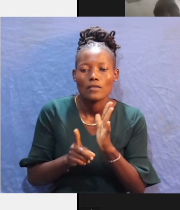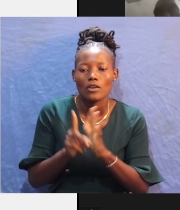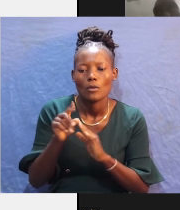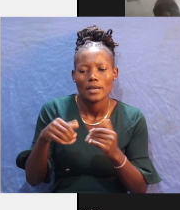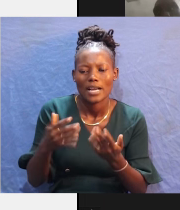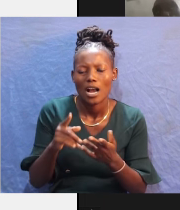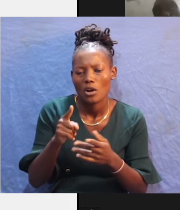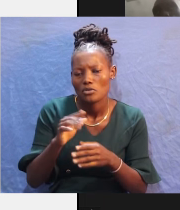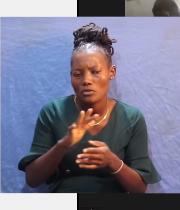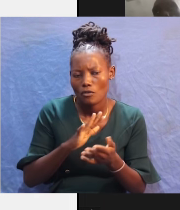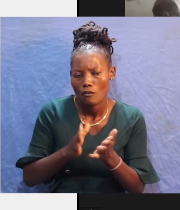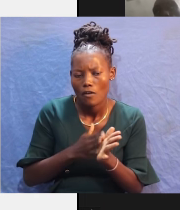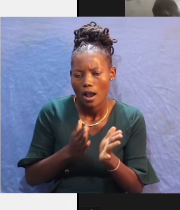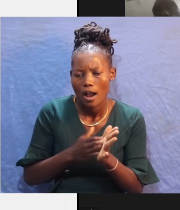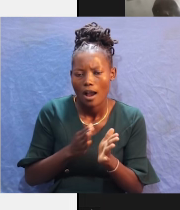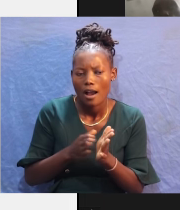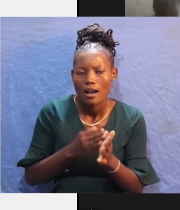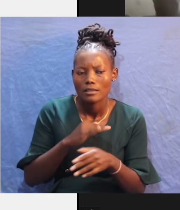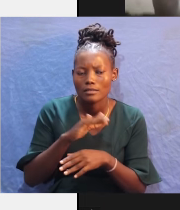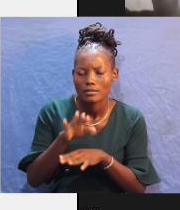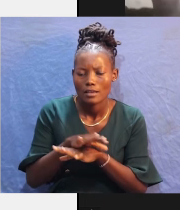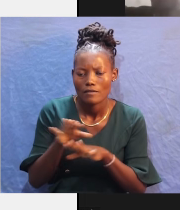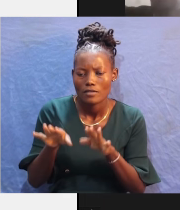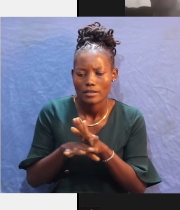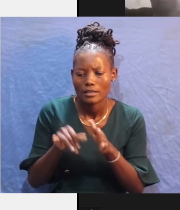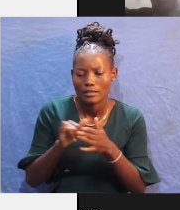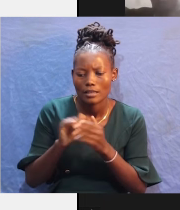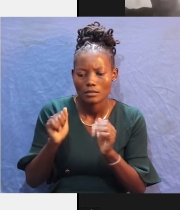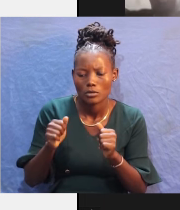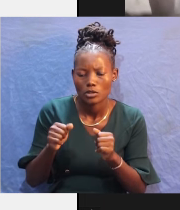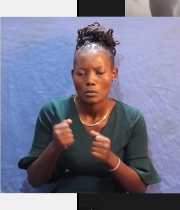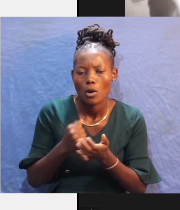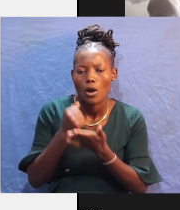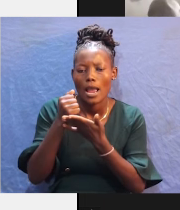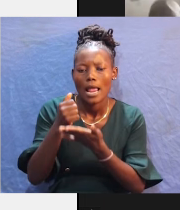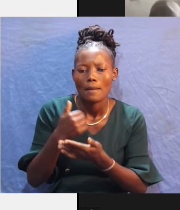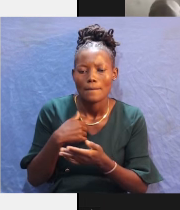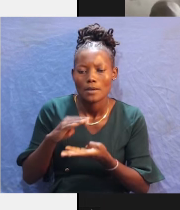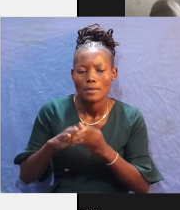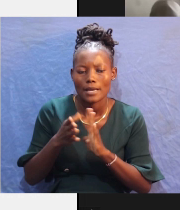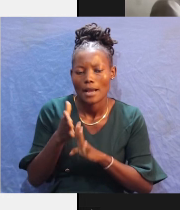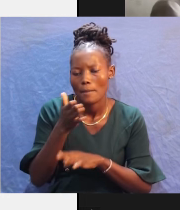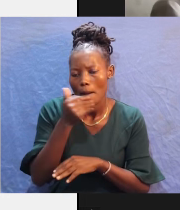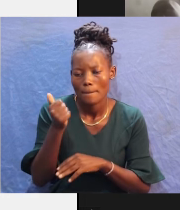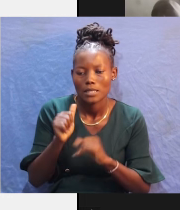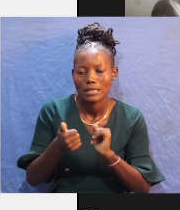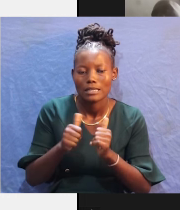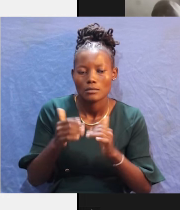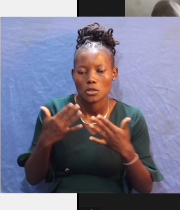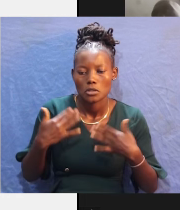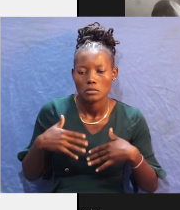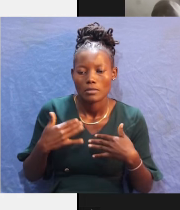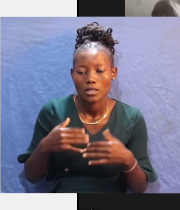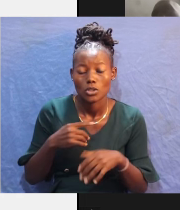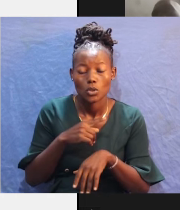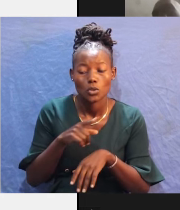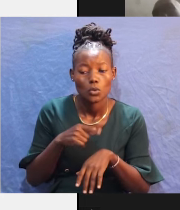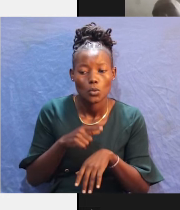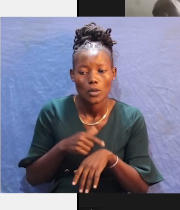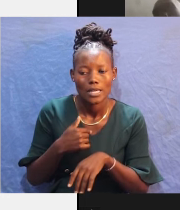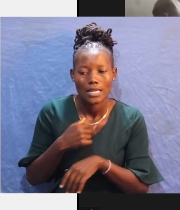better football player. So that is the difference. So when we talk about development of sports, we talk about developing our sport within